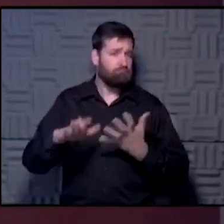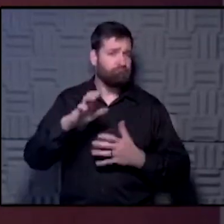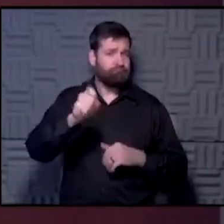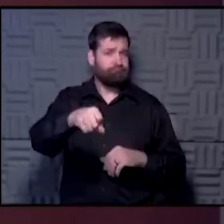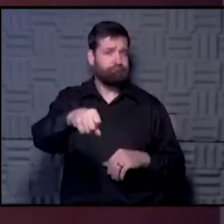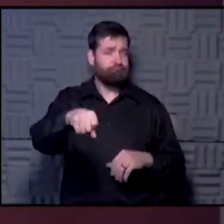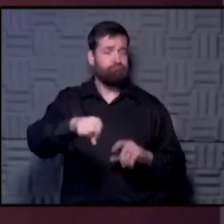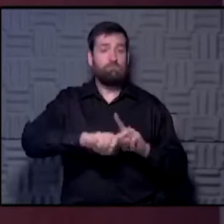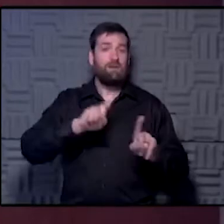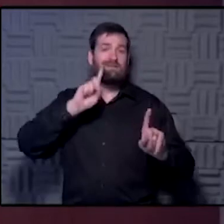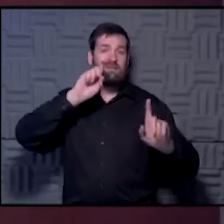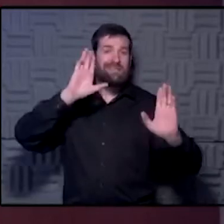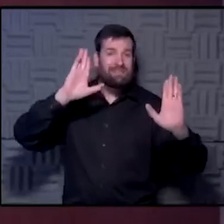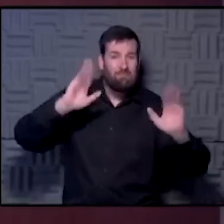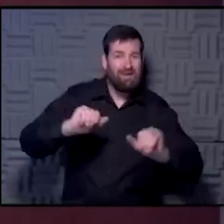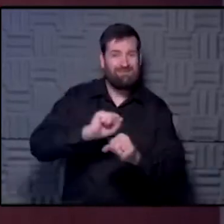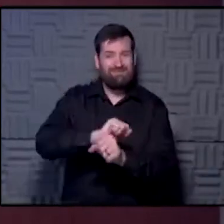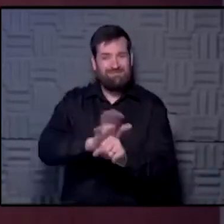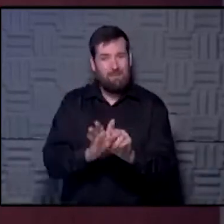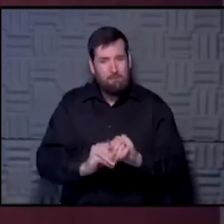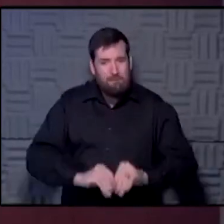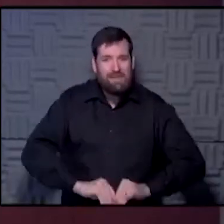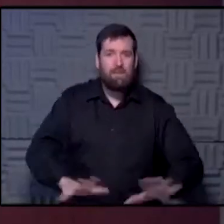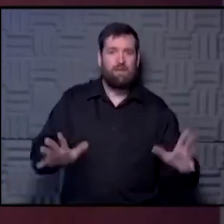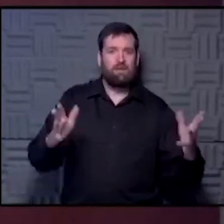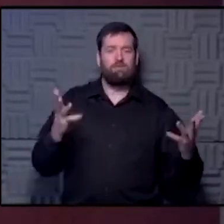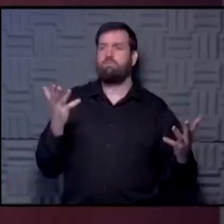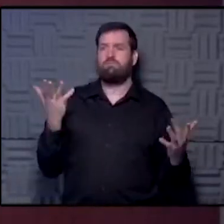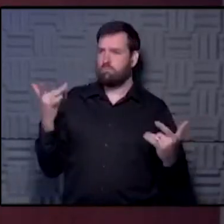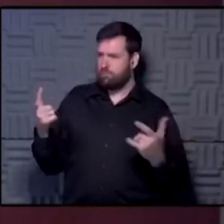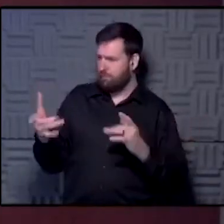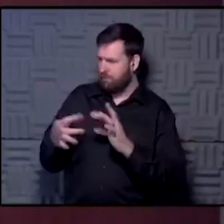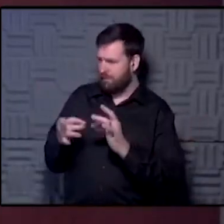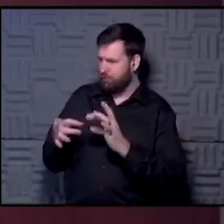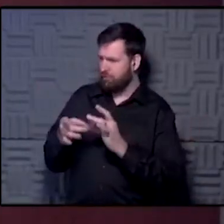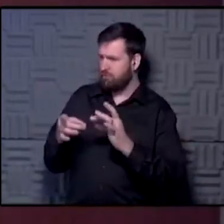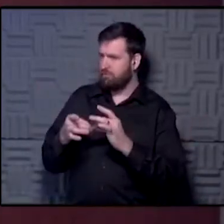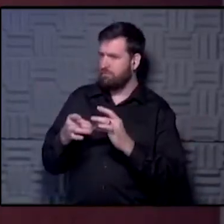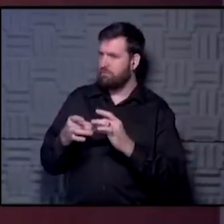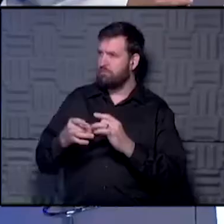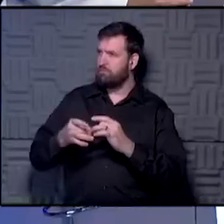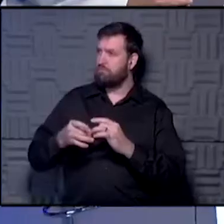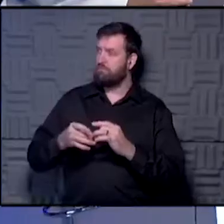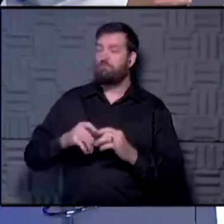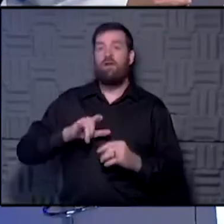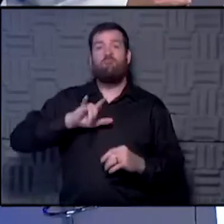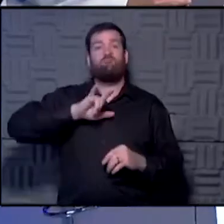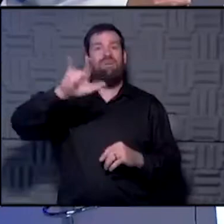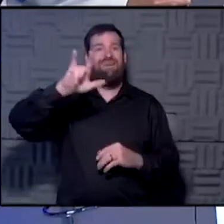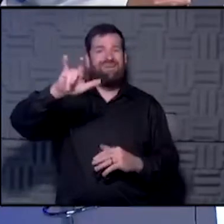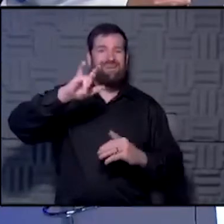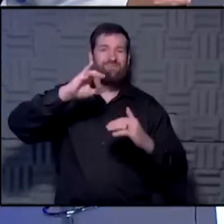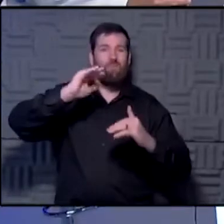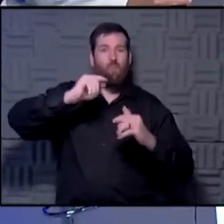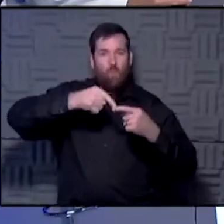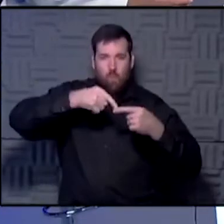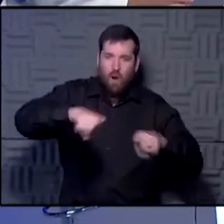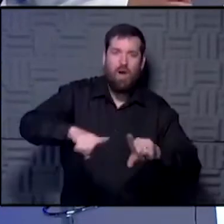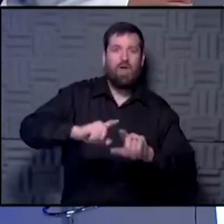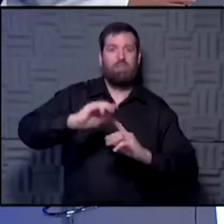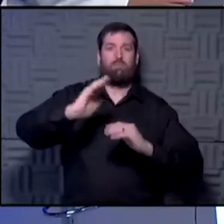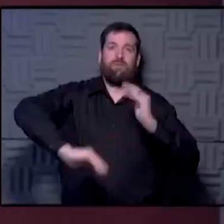anticipate that with the pandemic because we are, what is it that you've been saying, building flying while we're building the airplane.